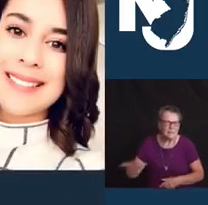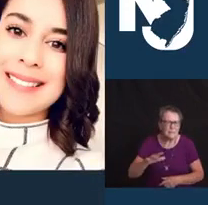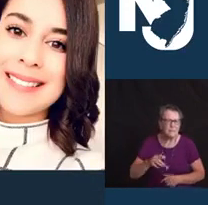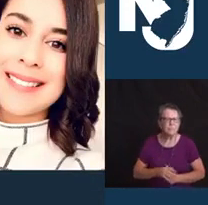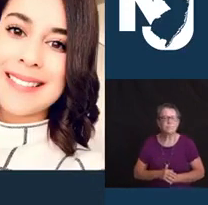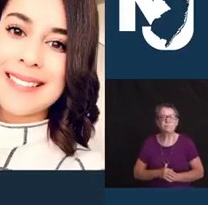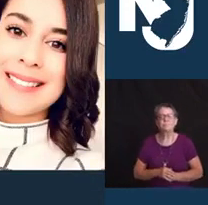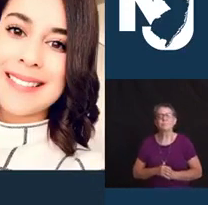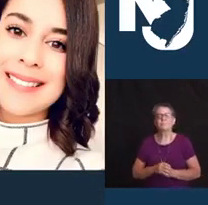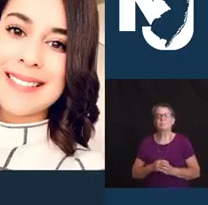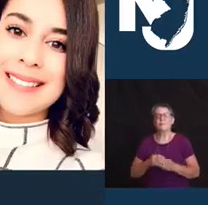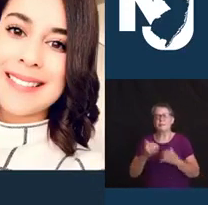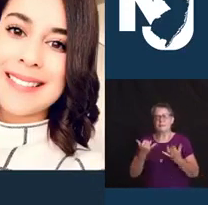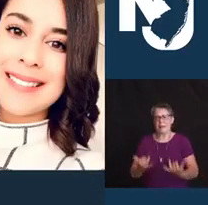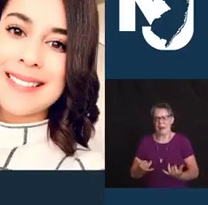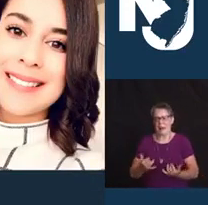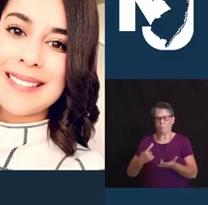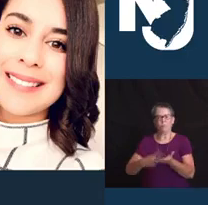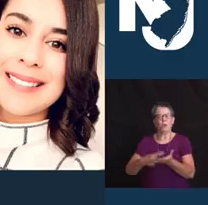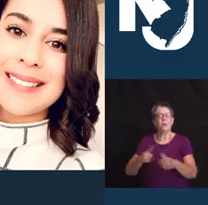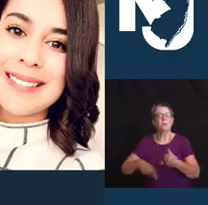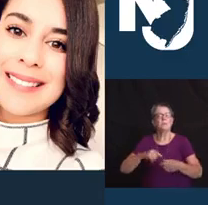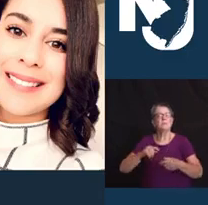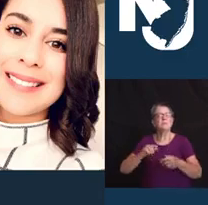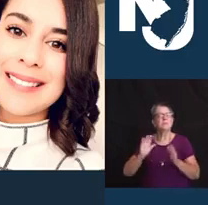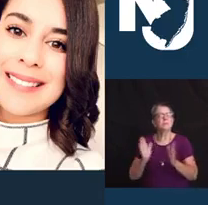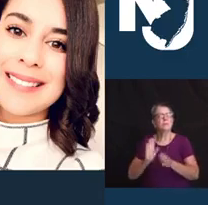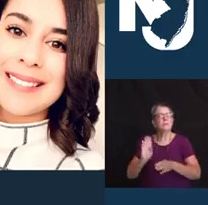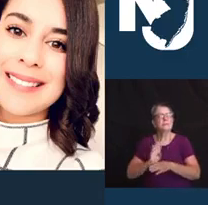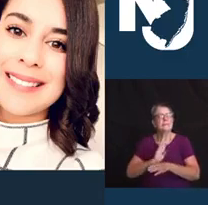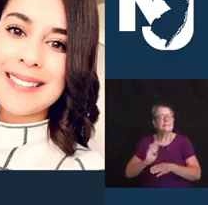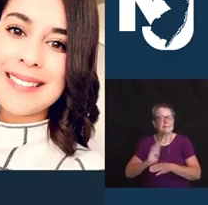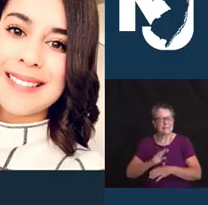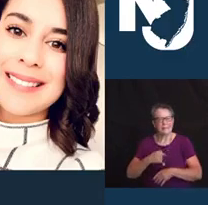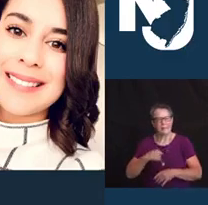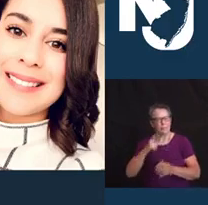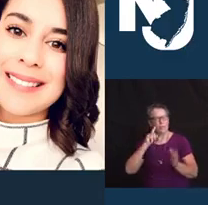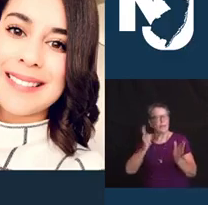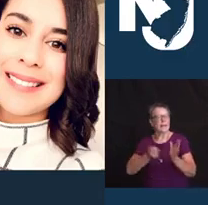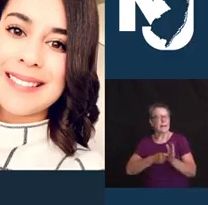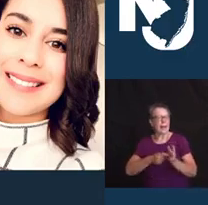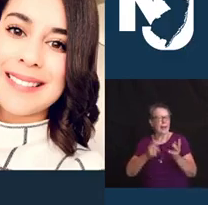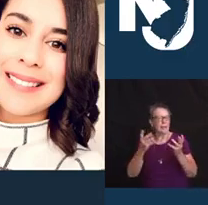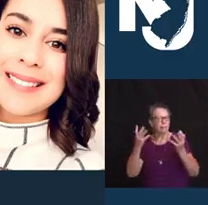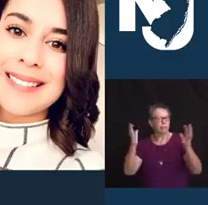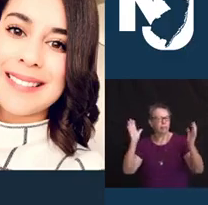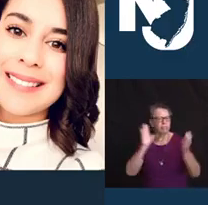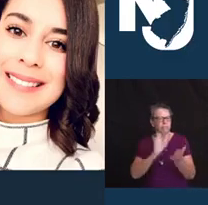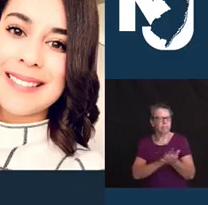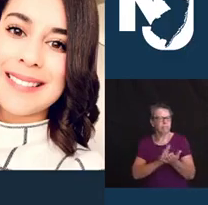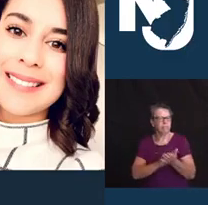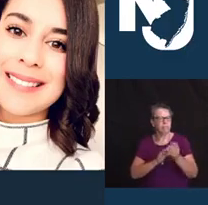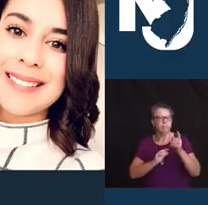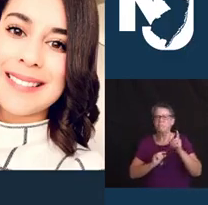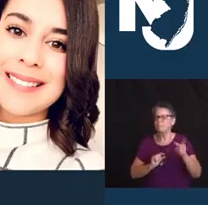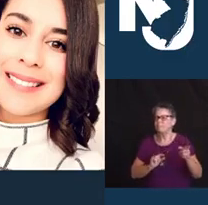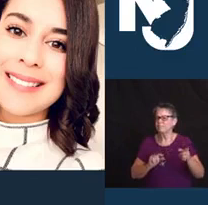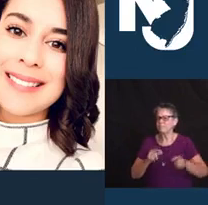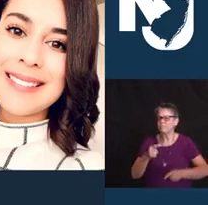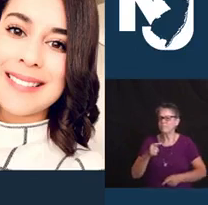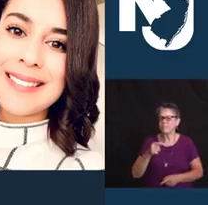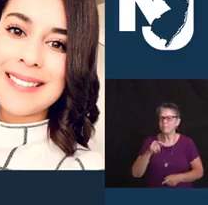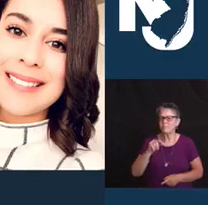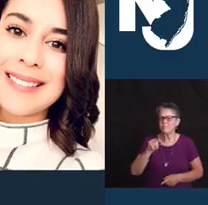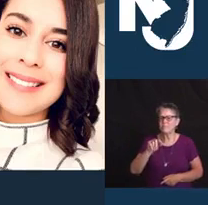huge shout out to Trenton's Villegas family. The Villegas family came to the United States from